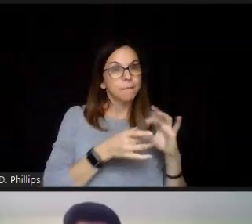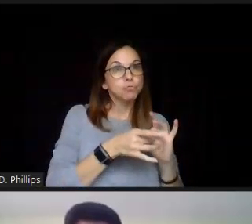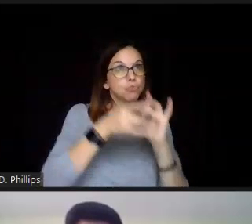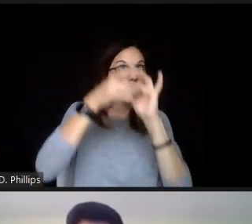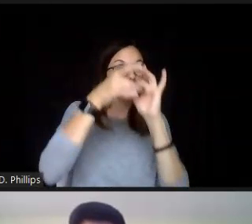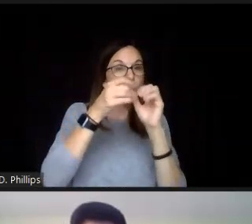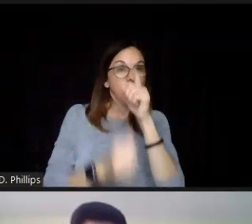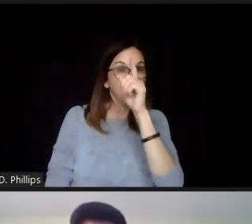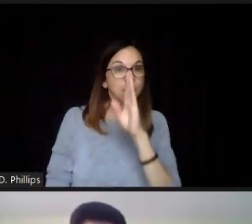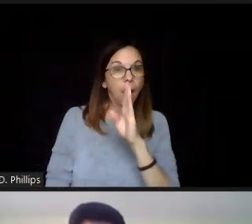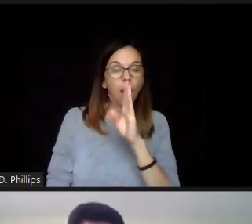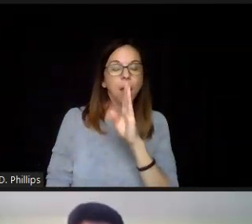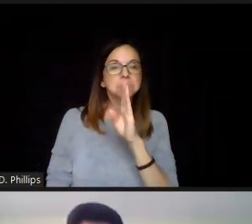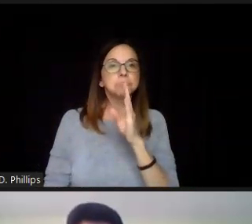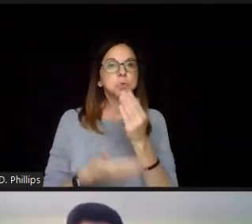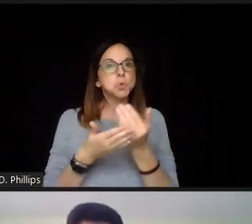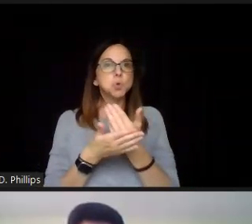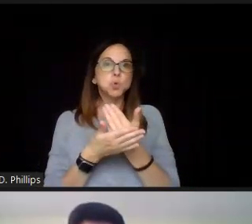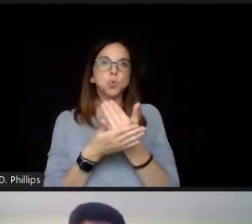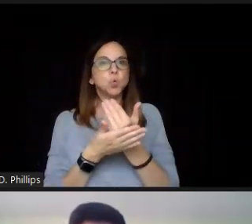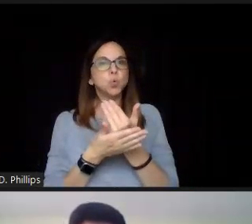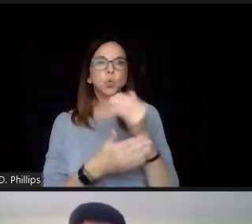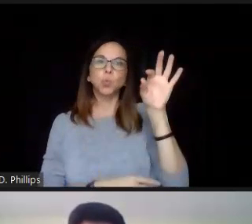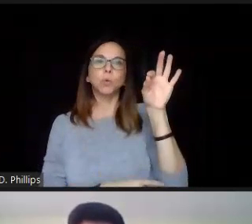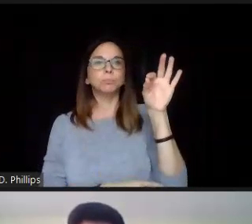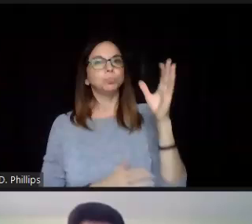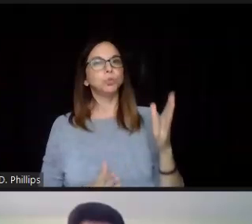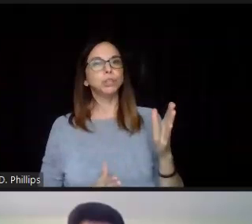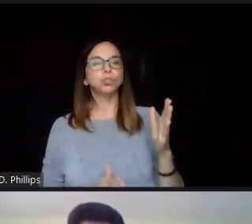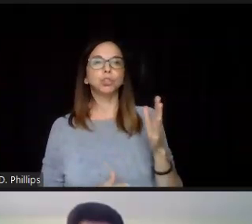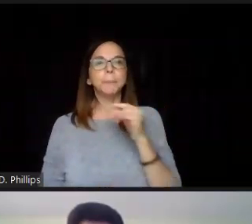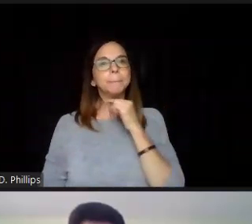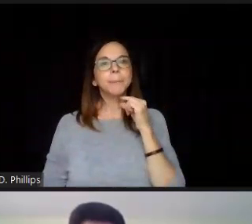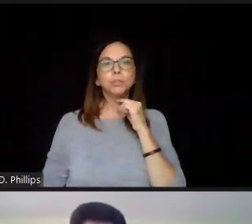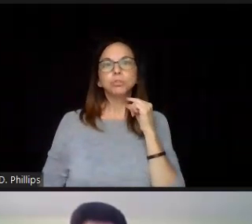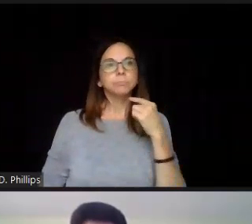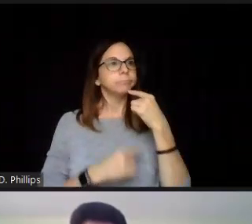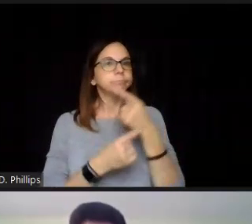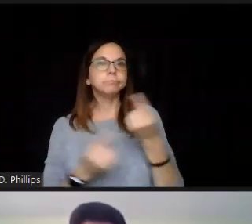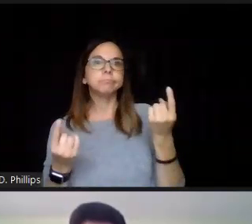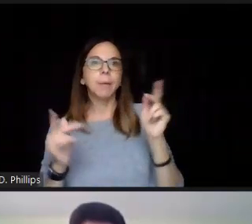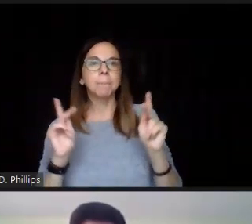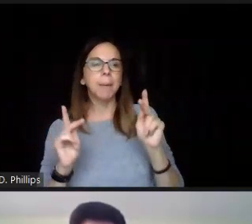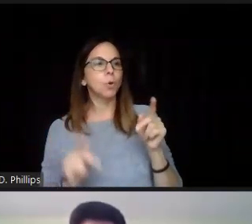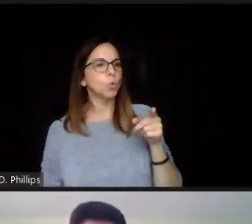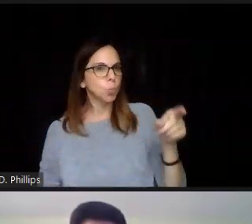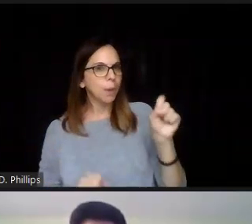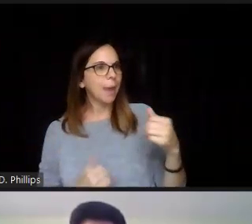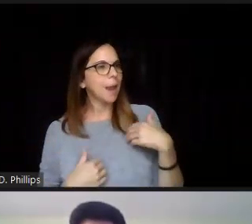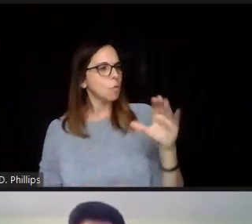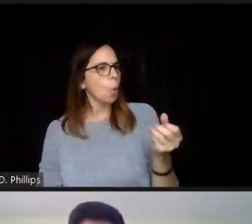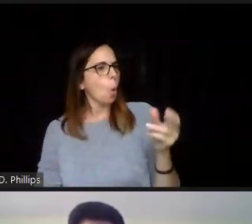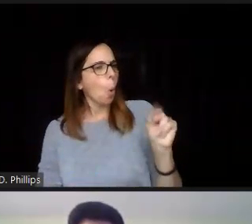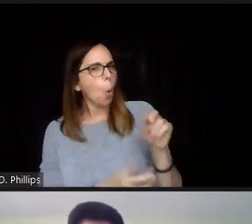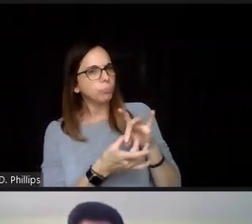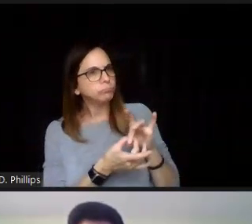God, these newfangled preachers and ministers tell people that they can have their own